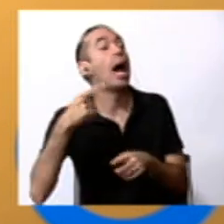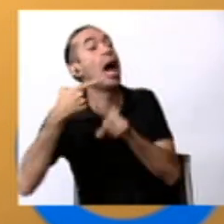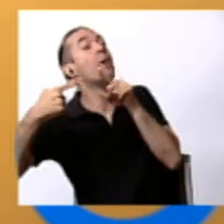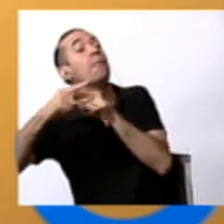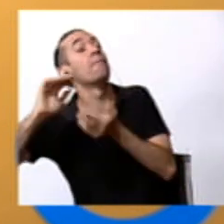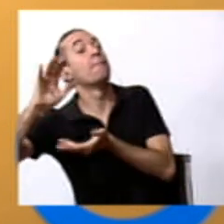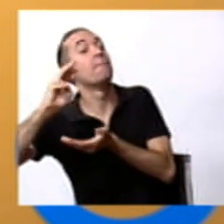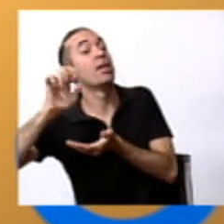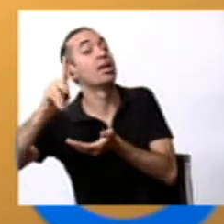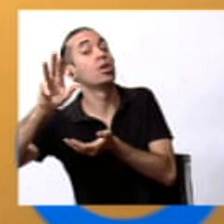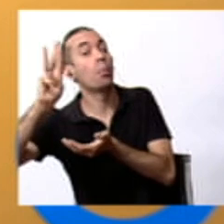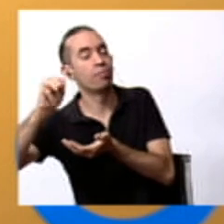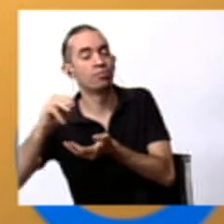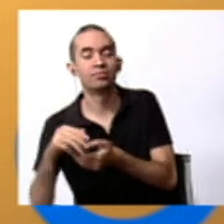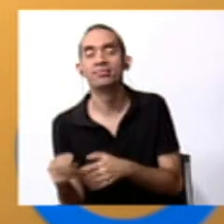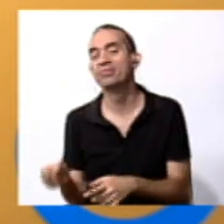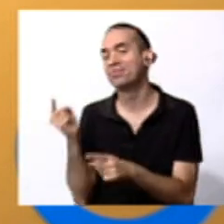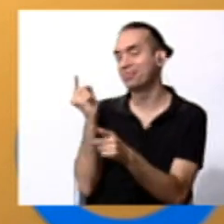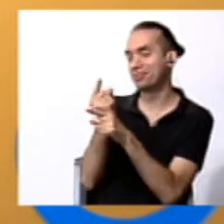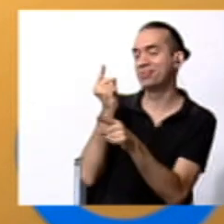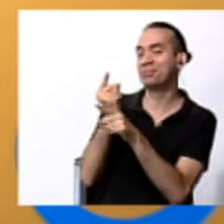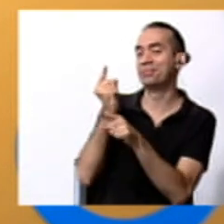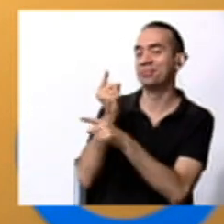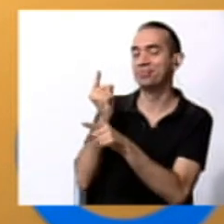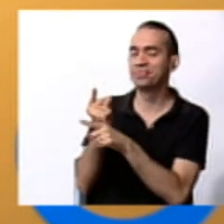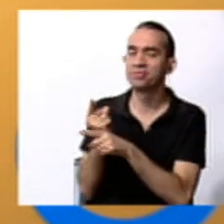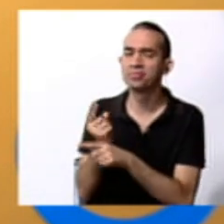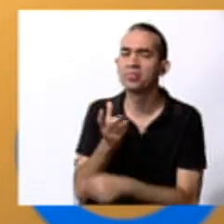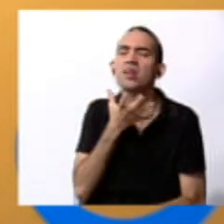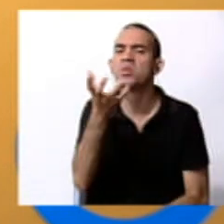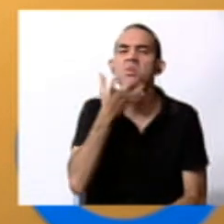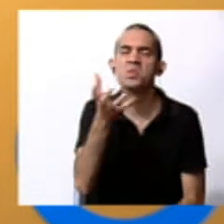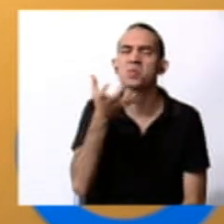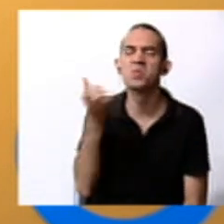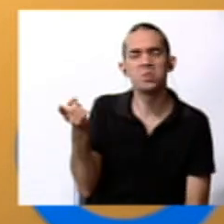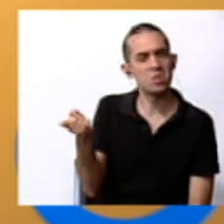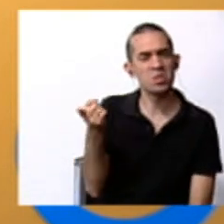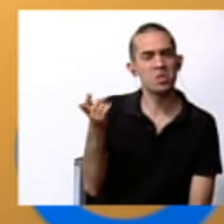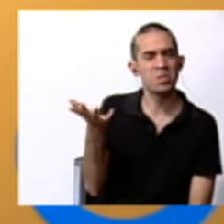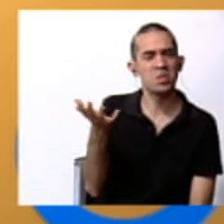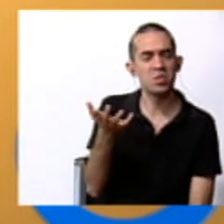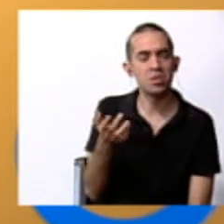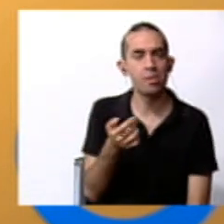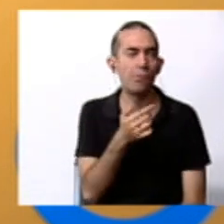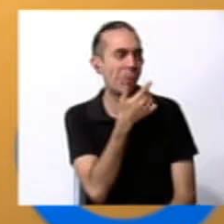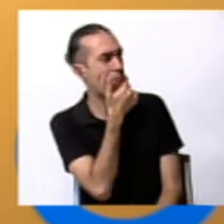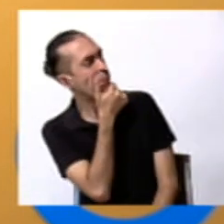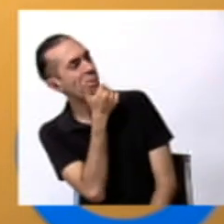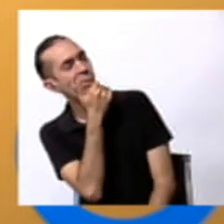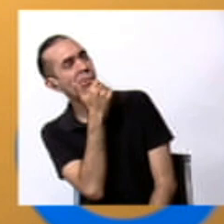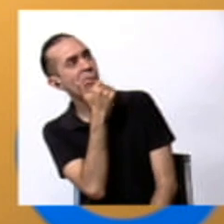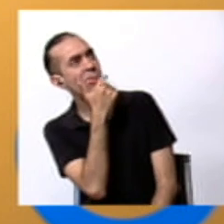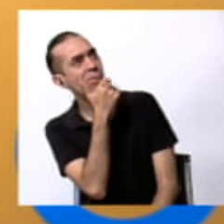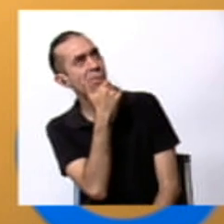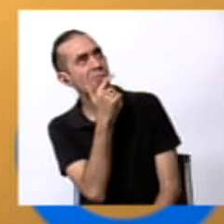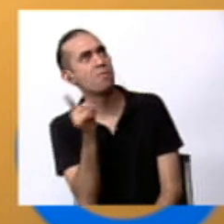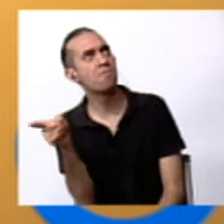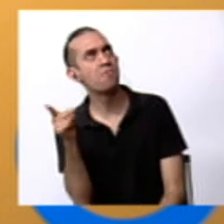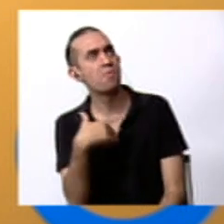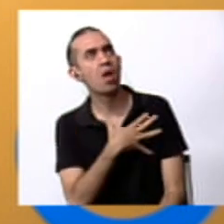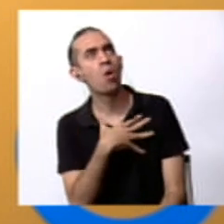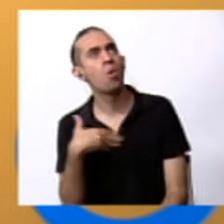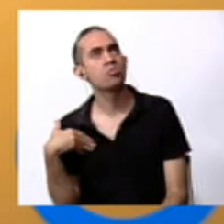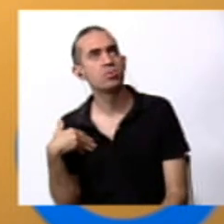Medium-sized. Yeah, medium-sized. And what sound does Holly make? Holly likes